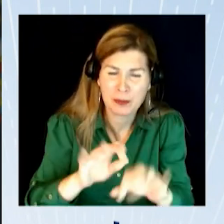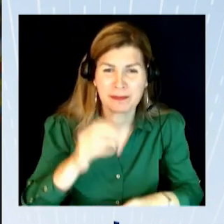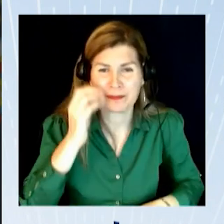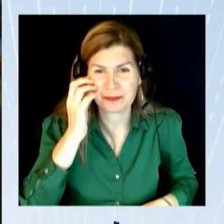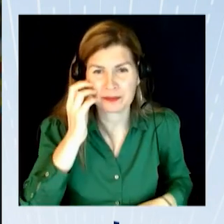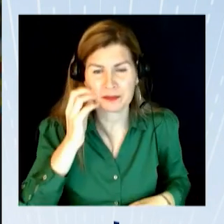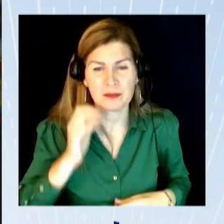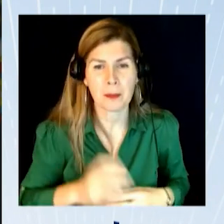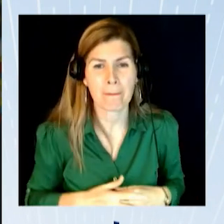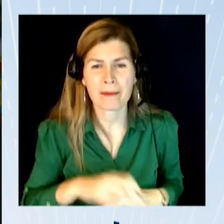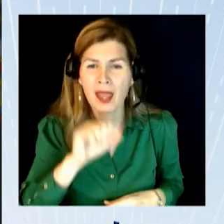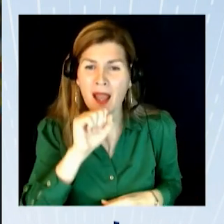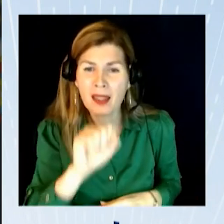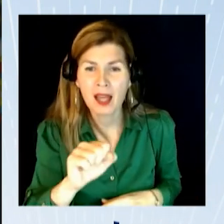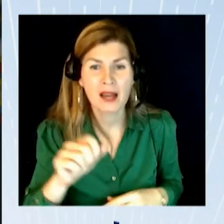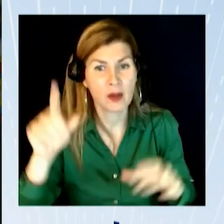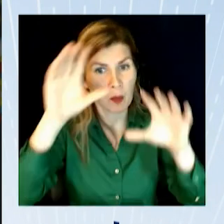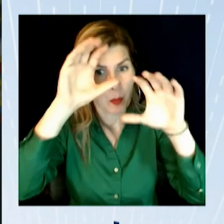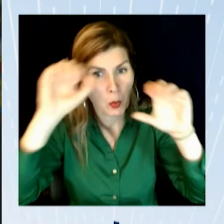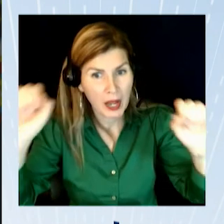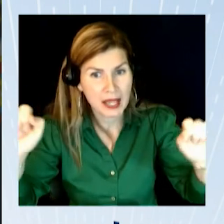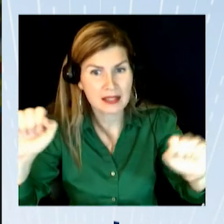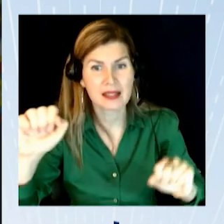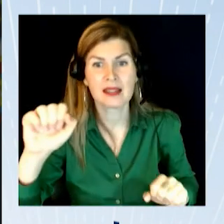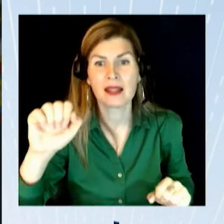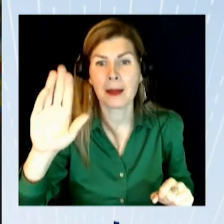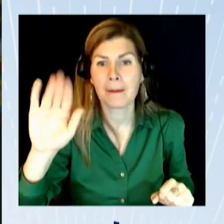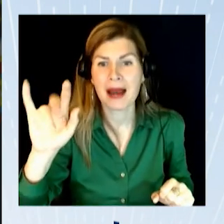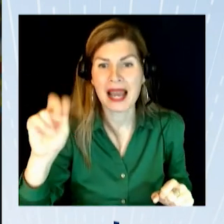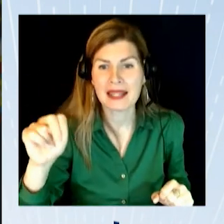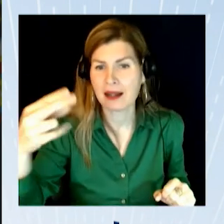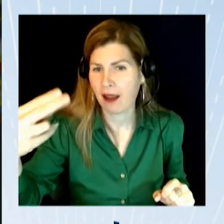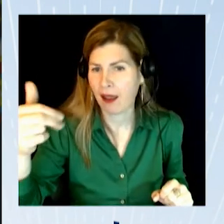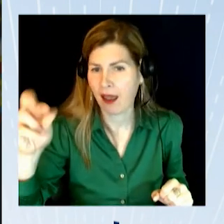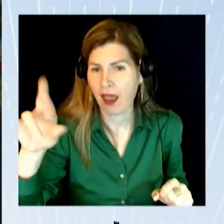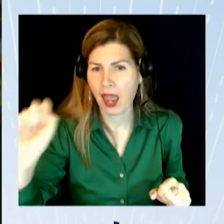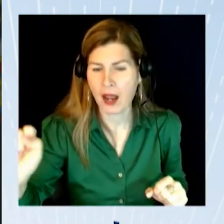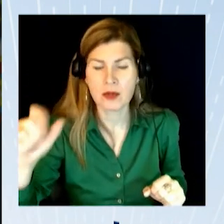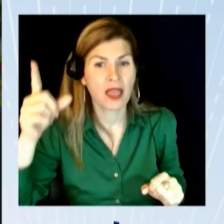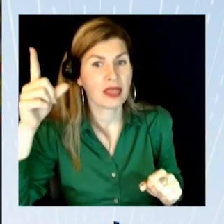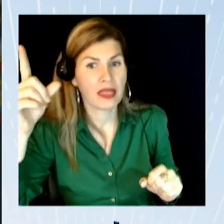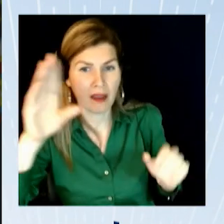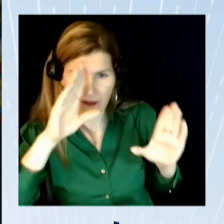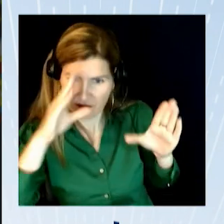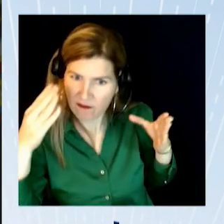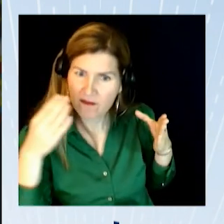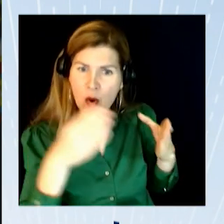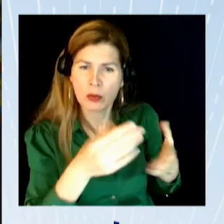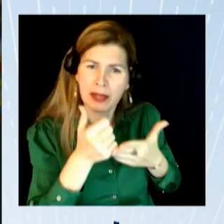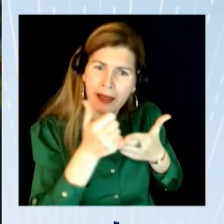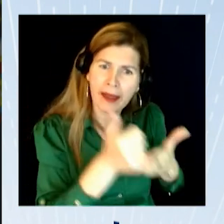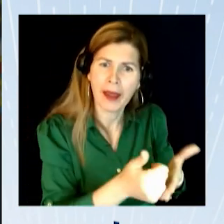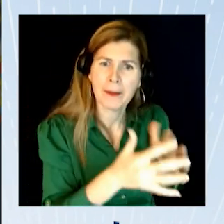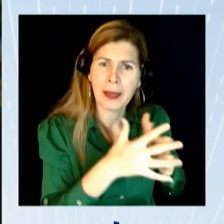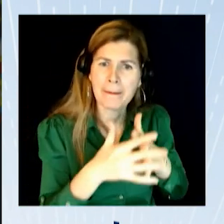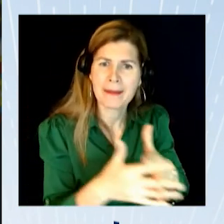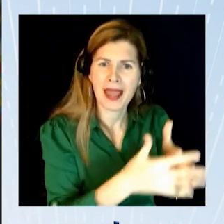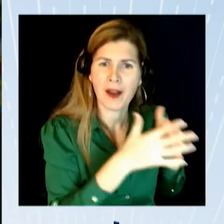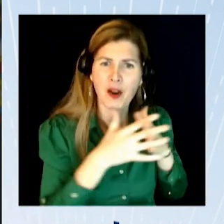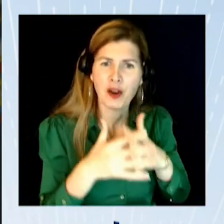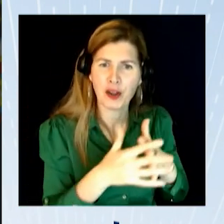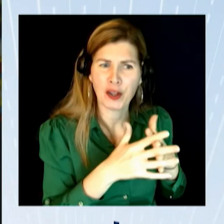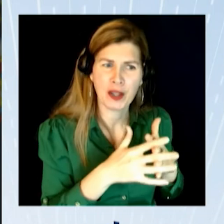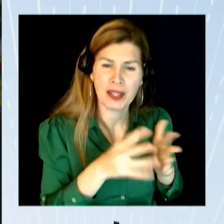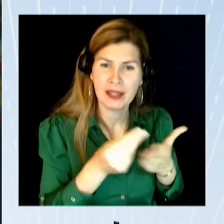fact that President Biden and Vice President Harris are putting a laser focus on rebuilding America, but focusing on its